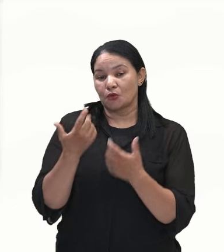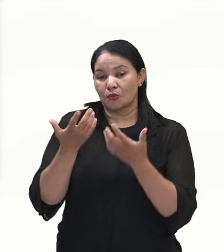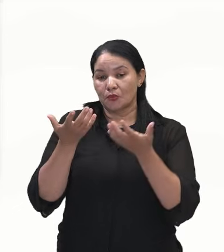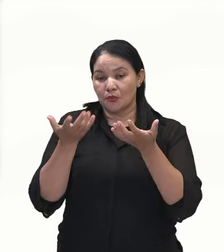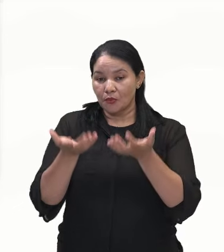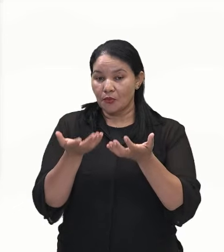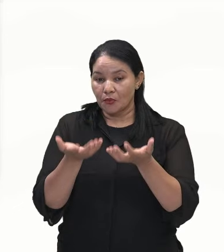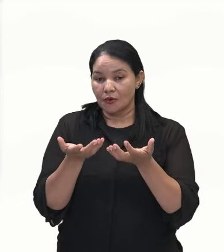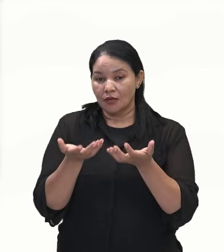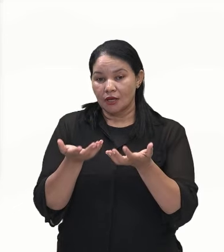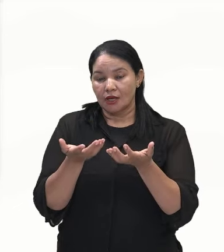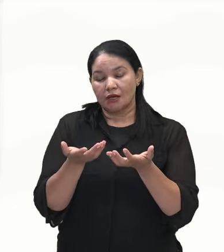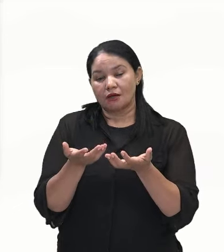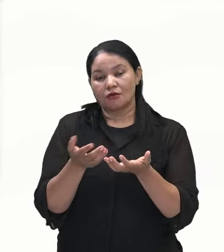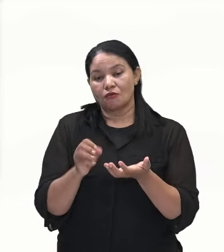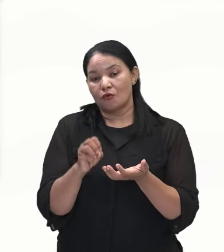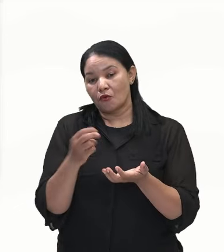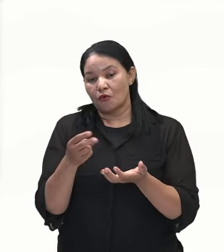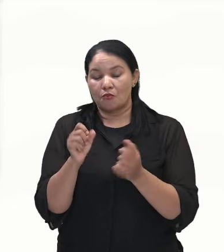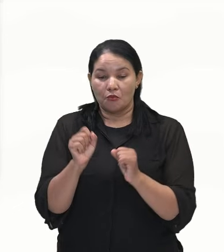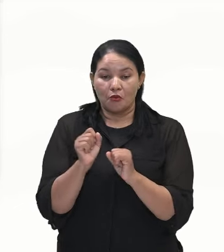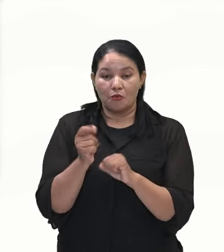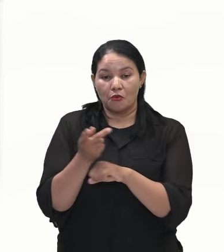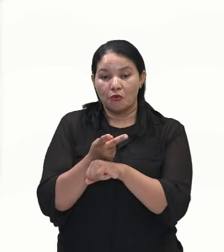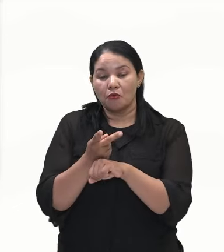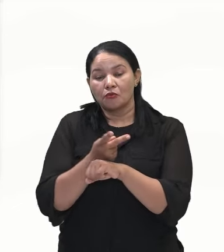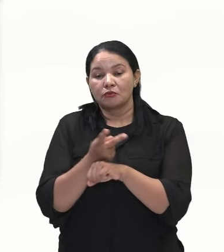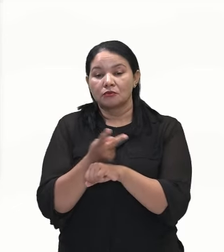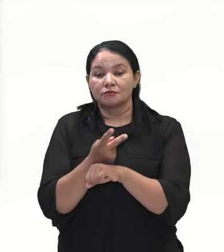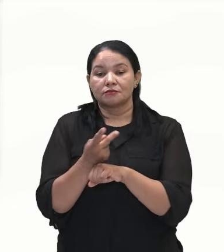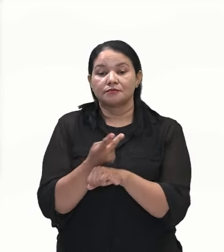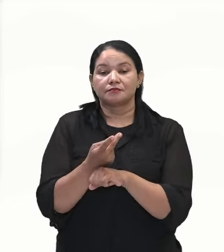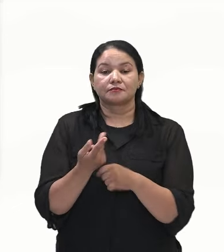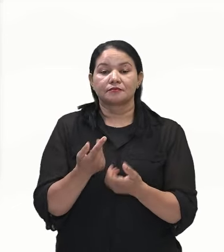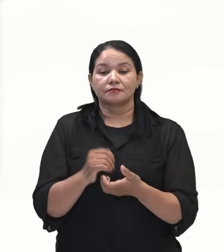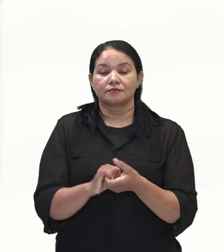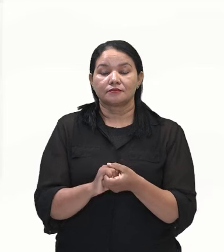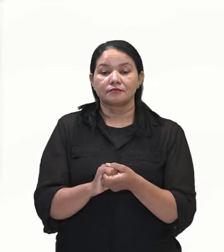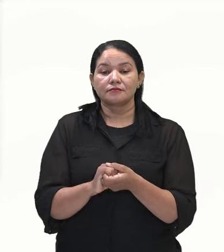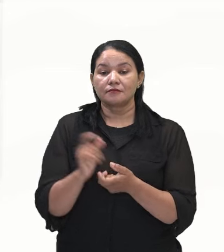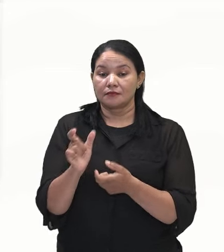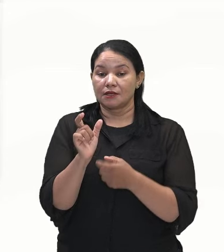venho querendo, ou então estou buscando por isso, incorporar